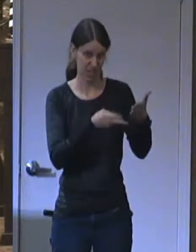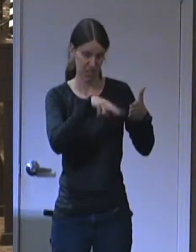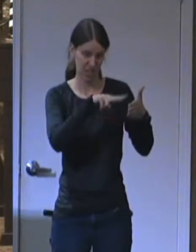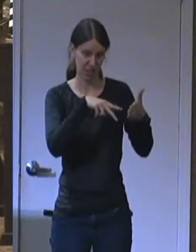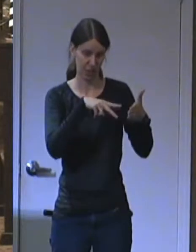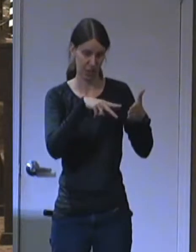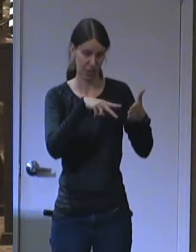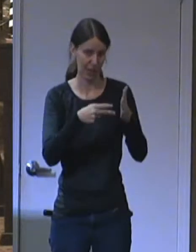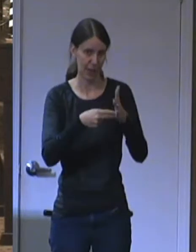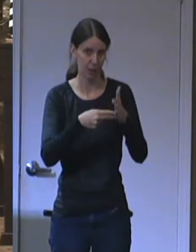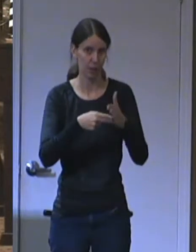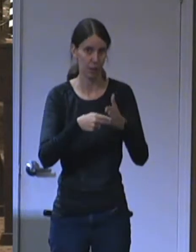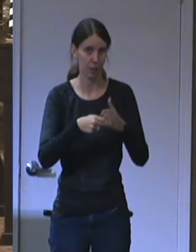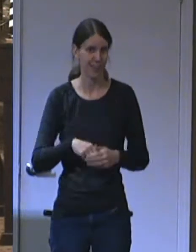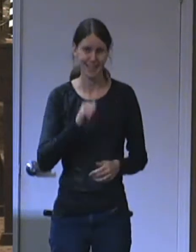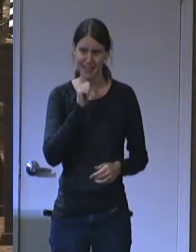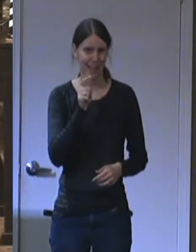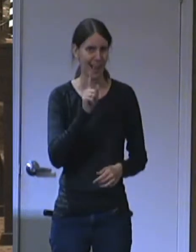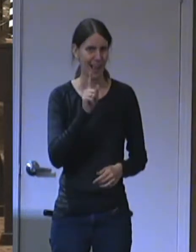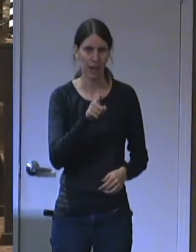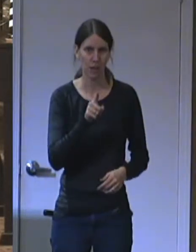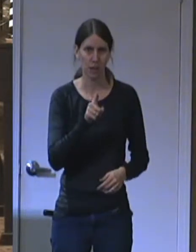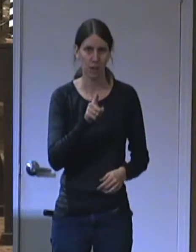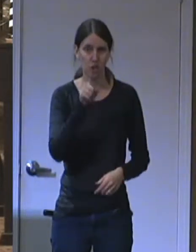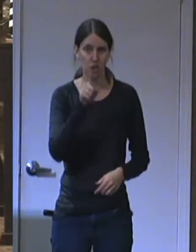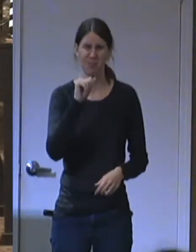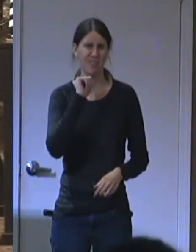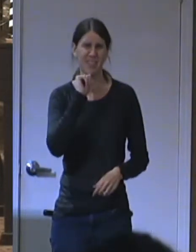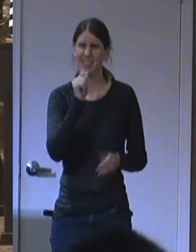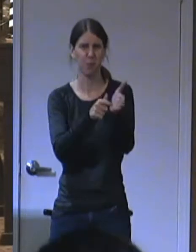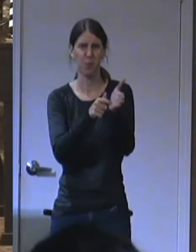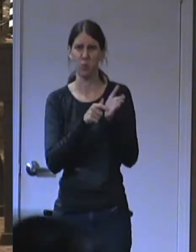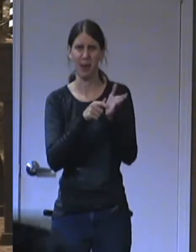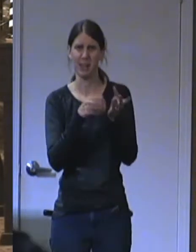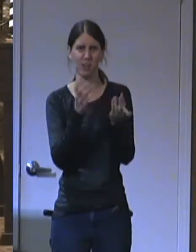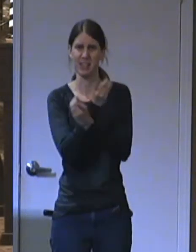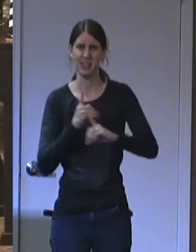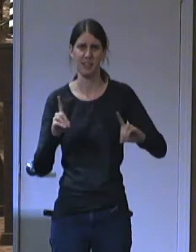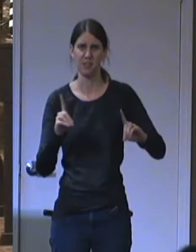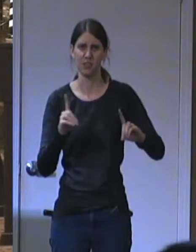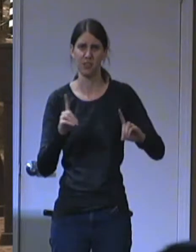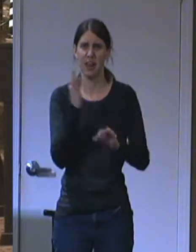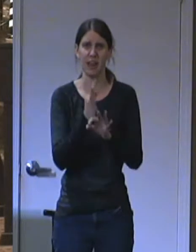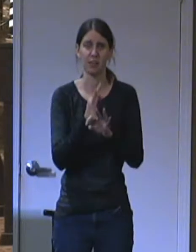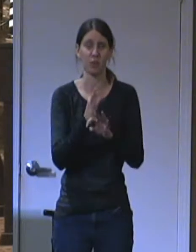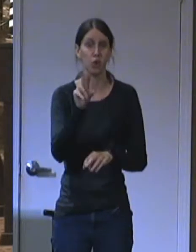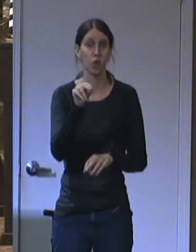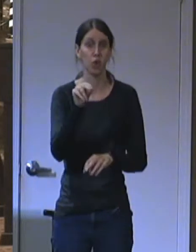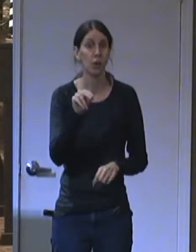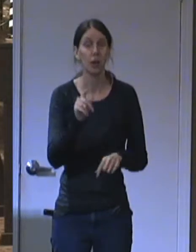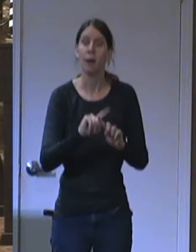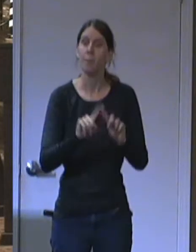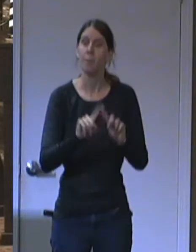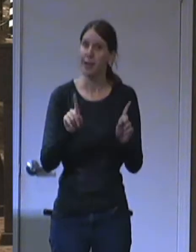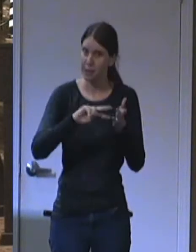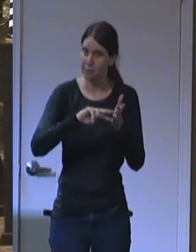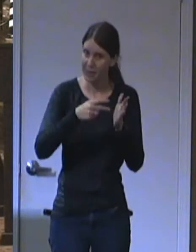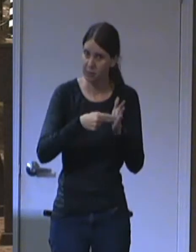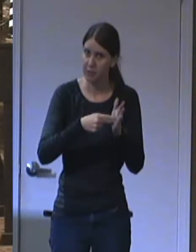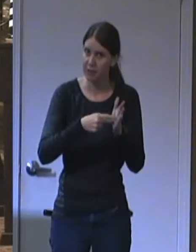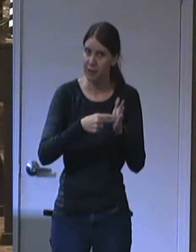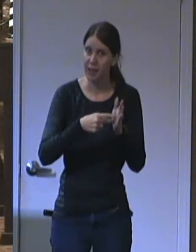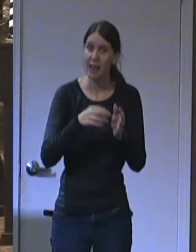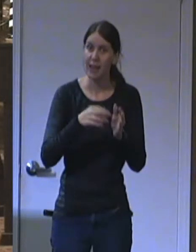by that here in a second. He's not saying that you shouldn't have faith that God will deliver you. But what he says is, in the next